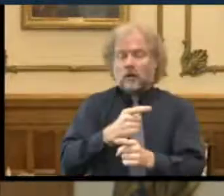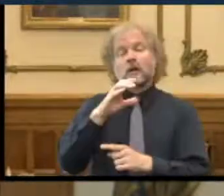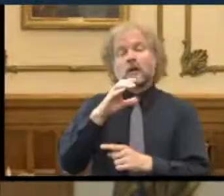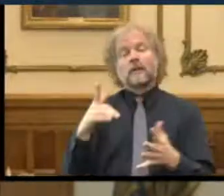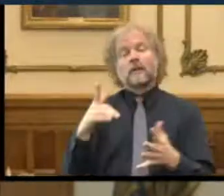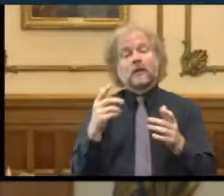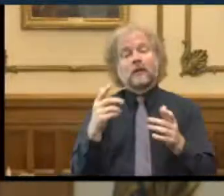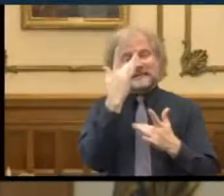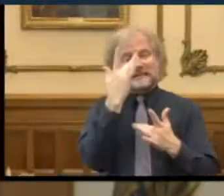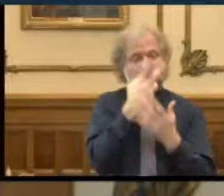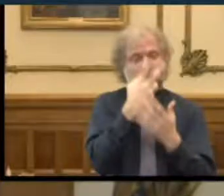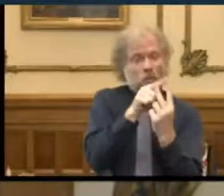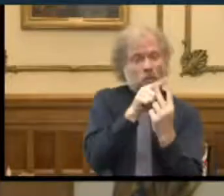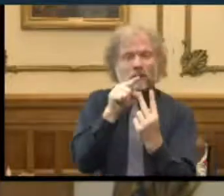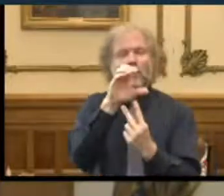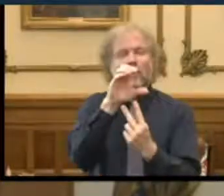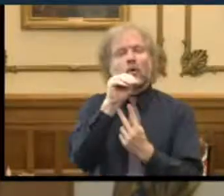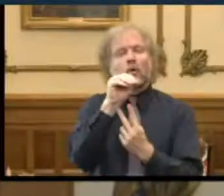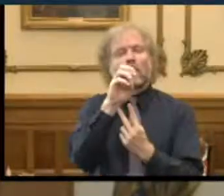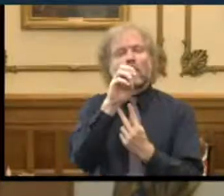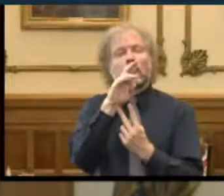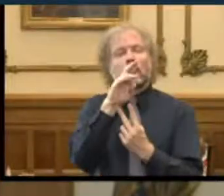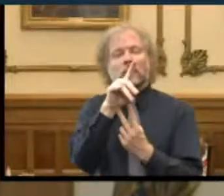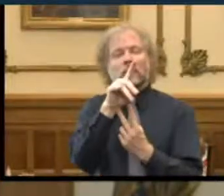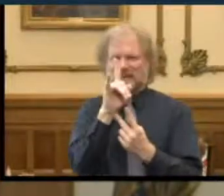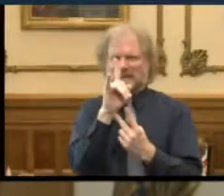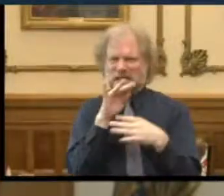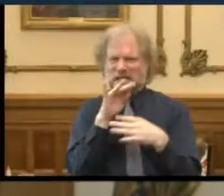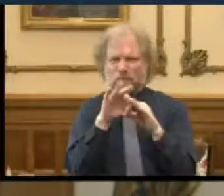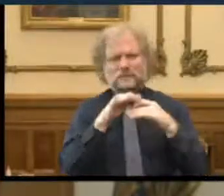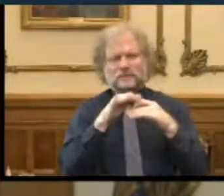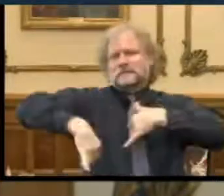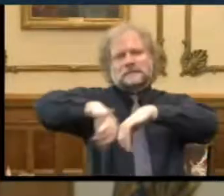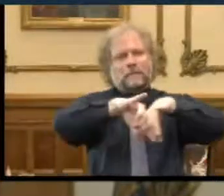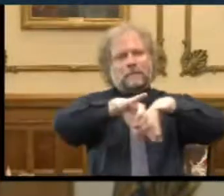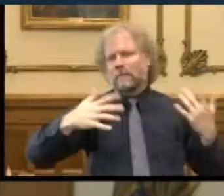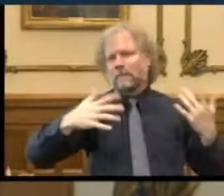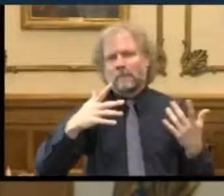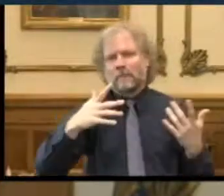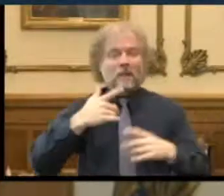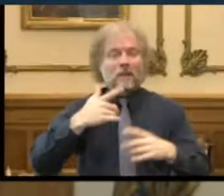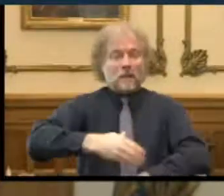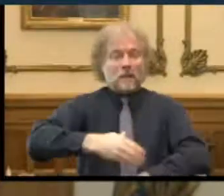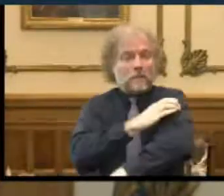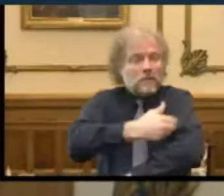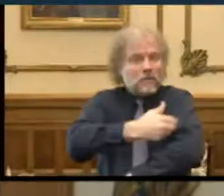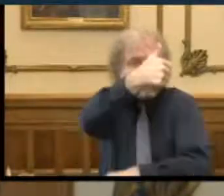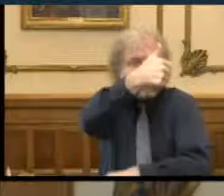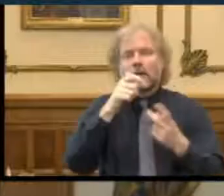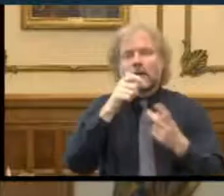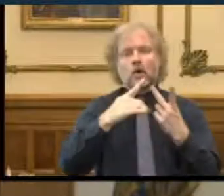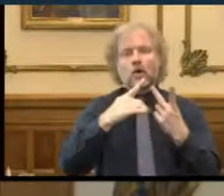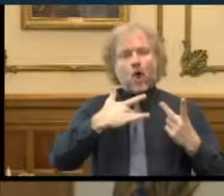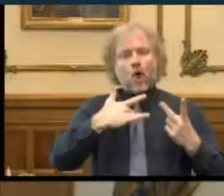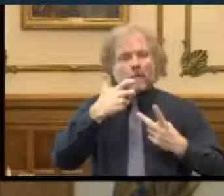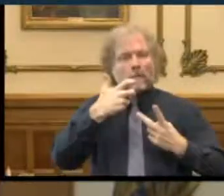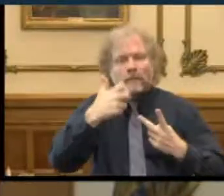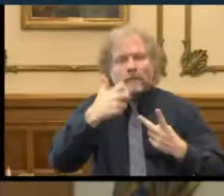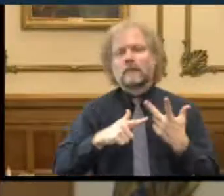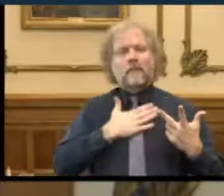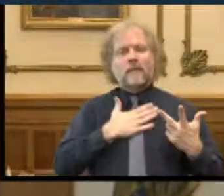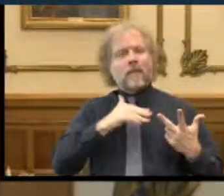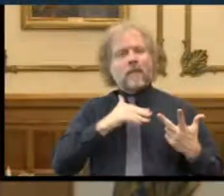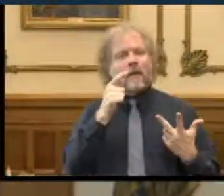Comorbidities are really important to understand that that's all of us. Those are things like high blood pressure, heart disease,